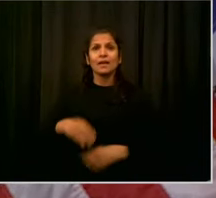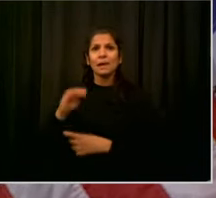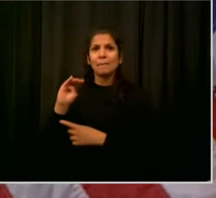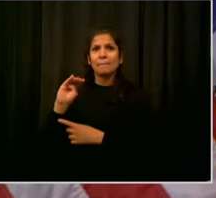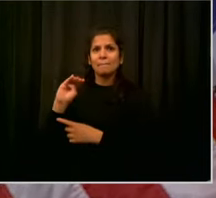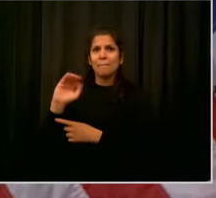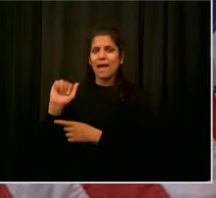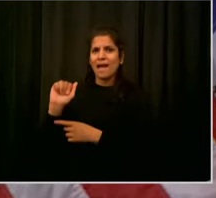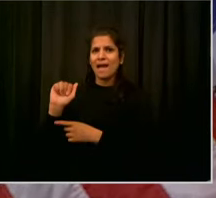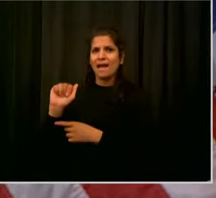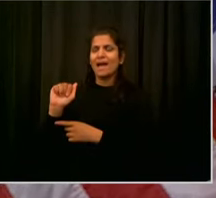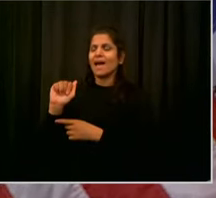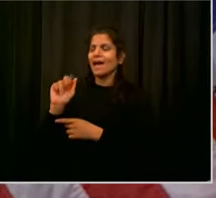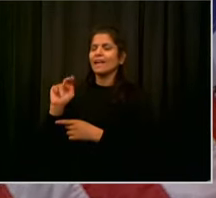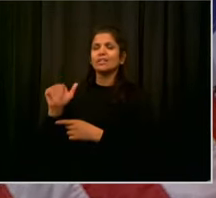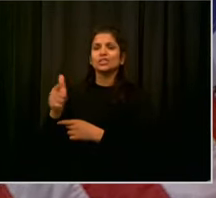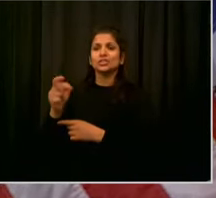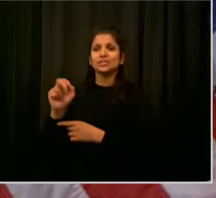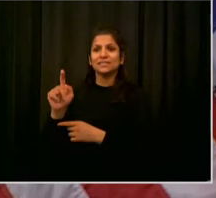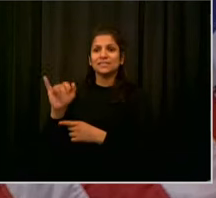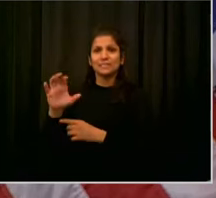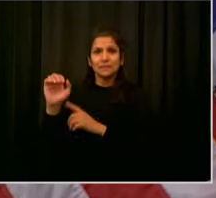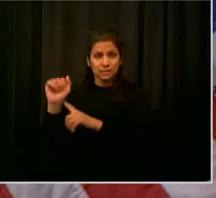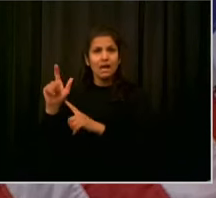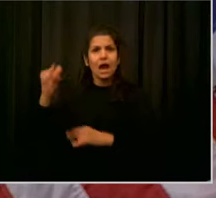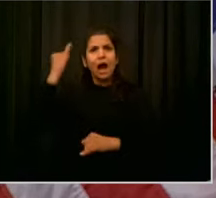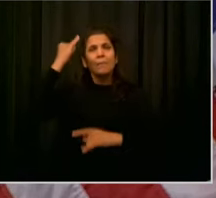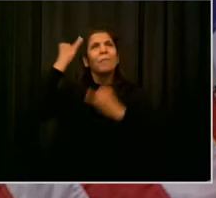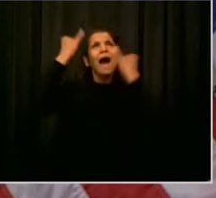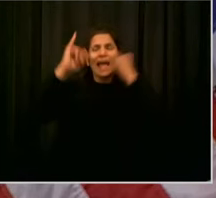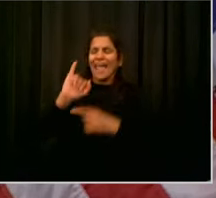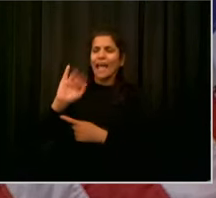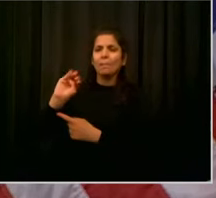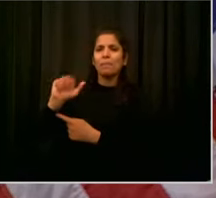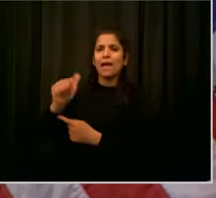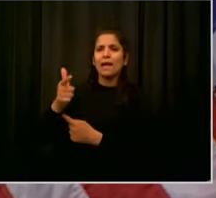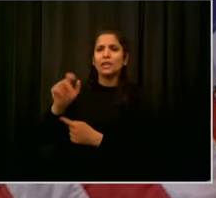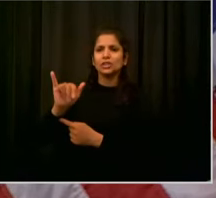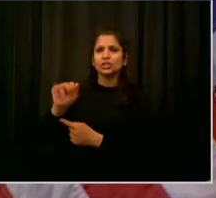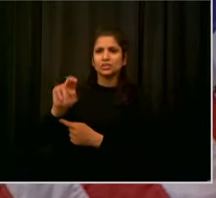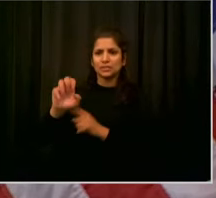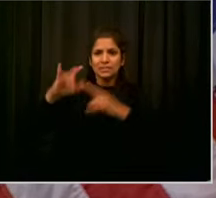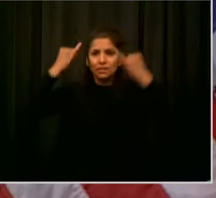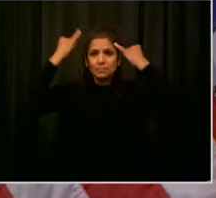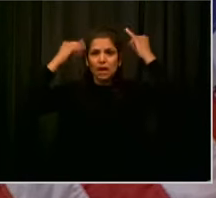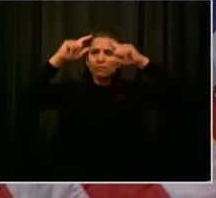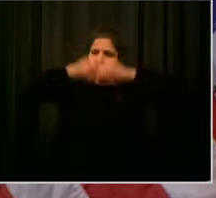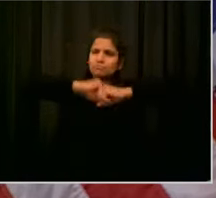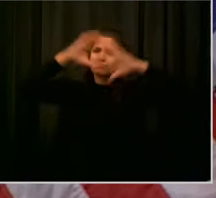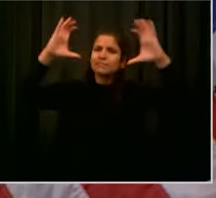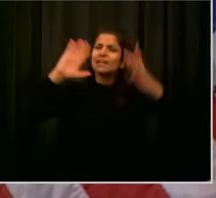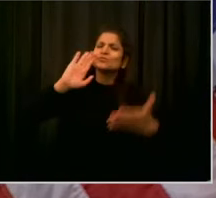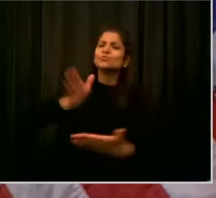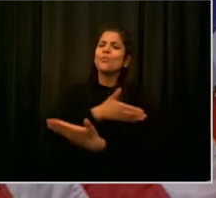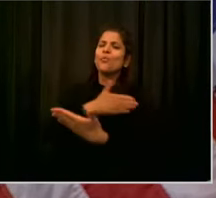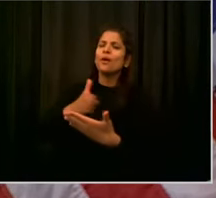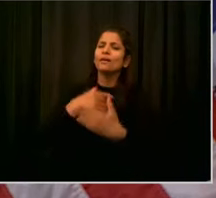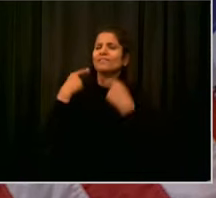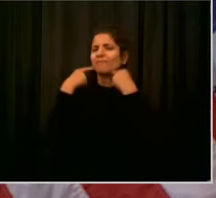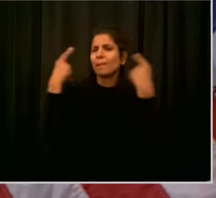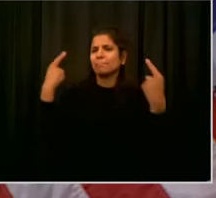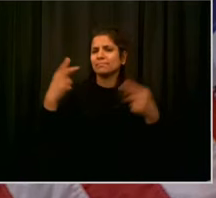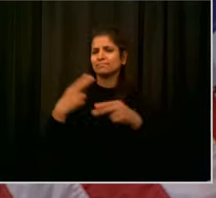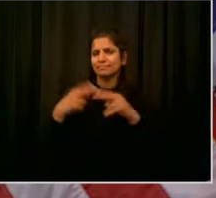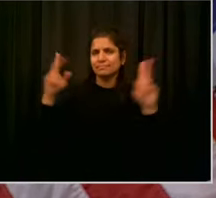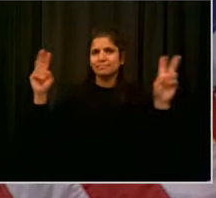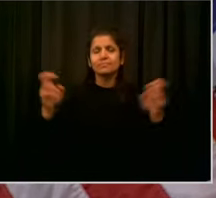where we didn't live with a lot of the restrictions that we live with now? But we're not there yet. We are making a